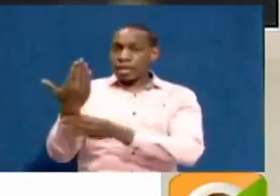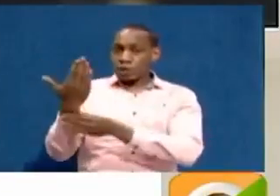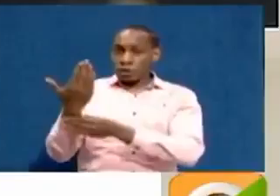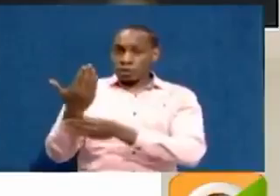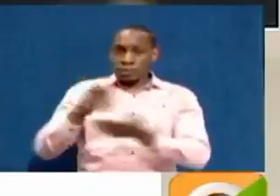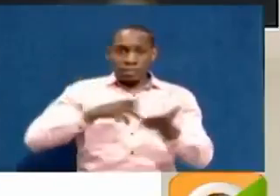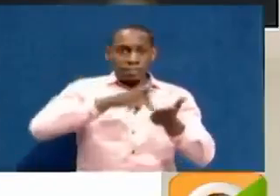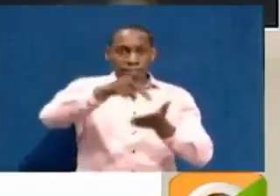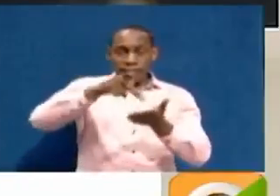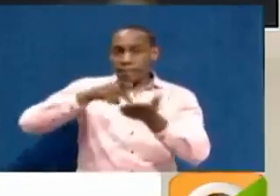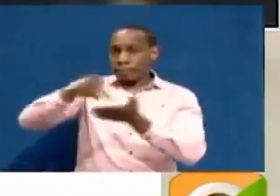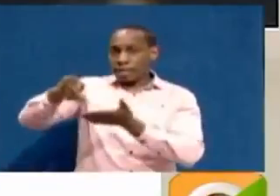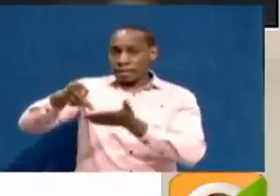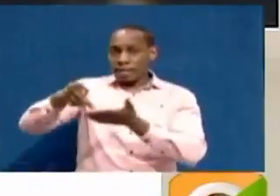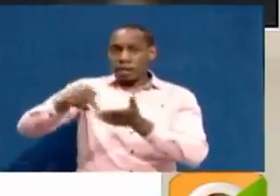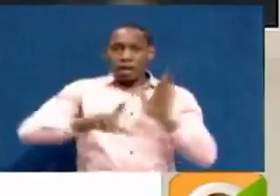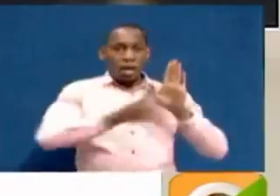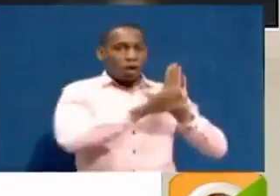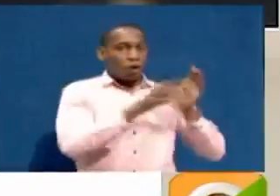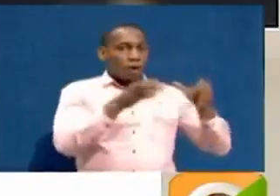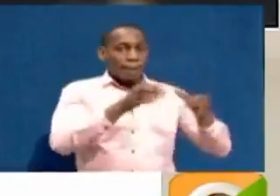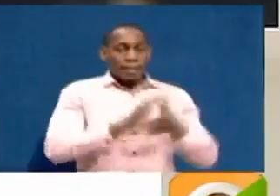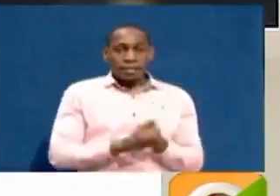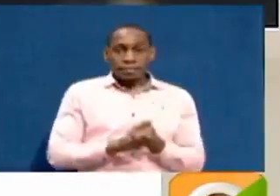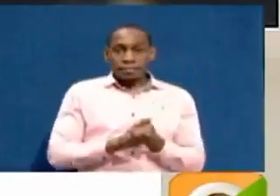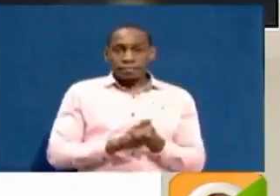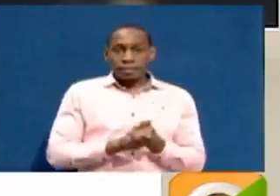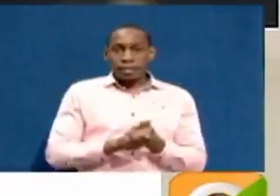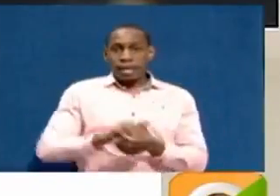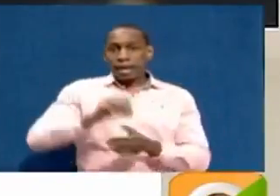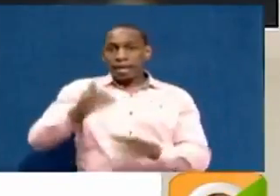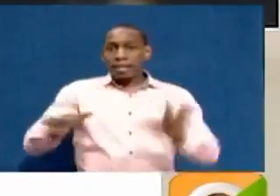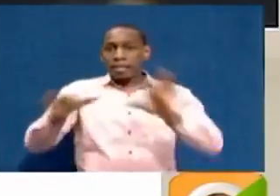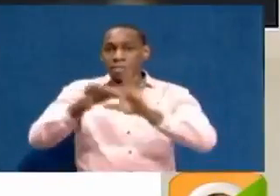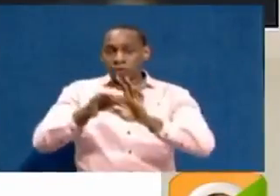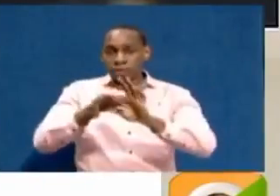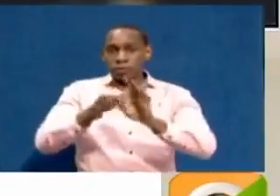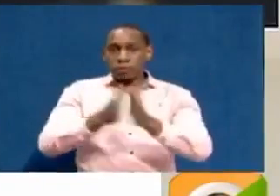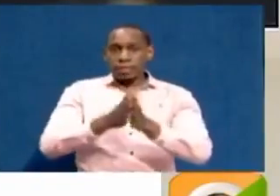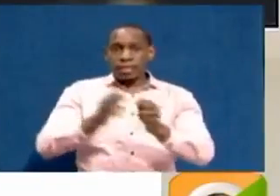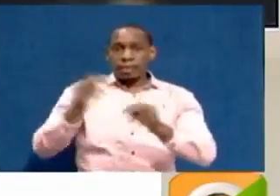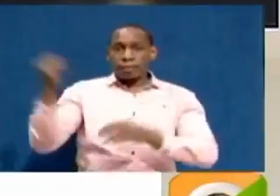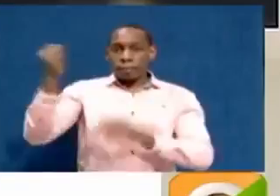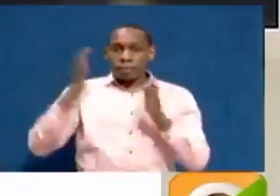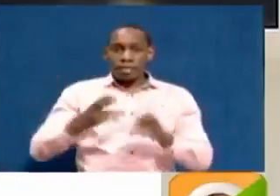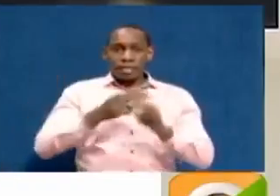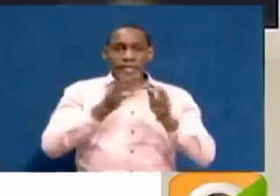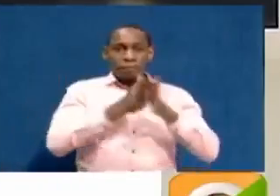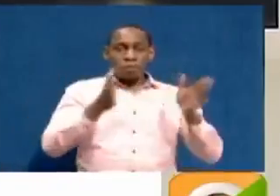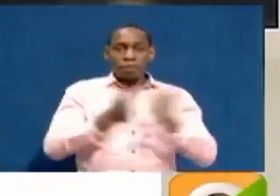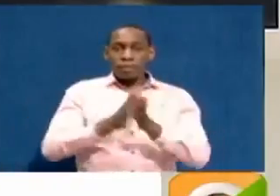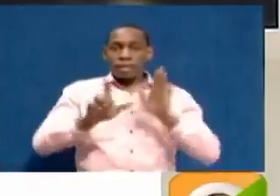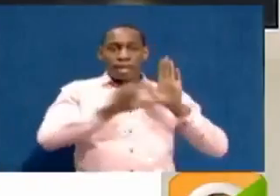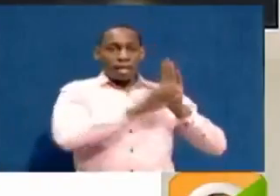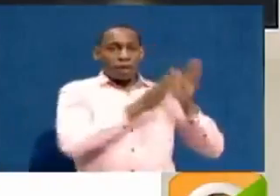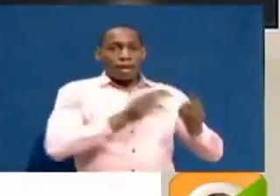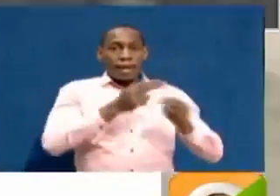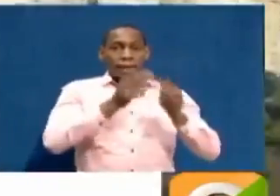documents for payments made to law firms, some associated with prominent politicians and lawyers.